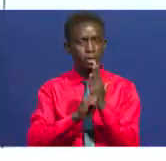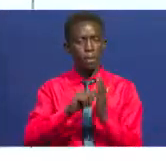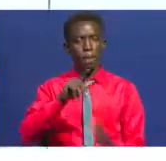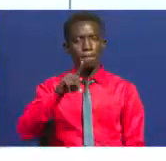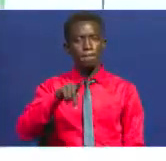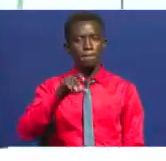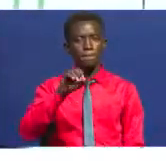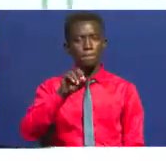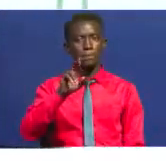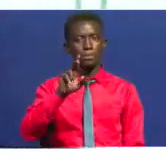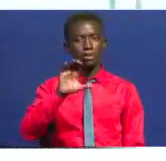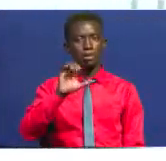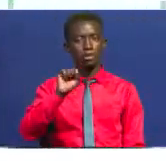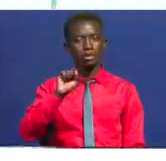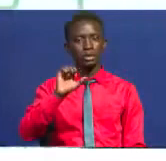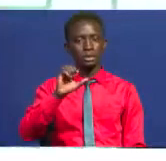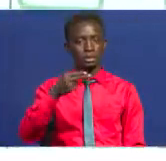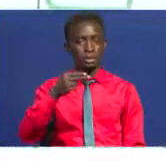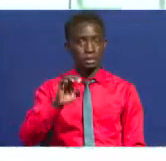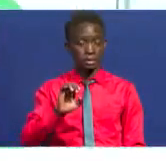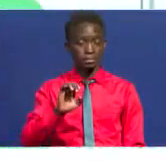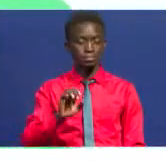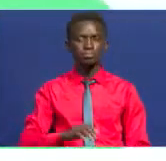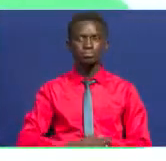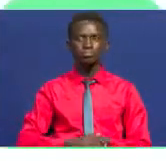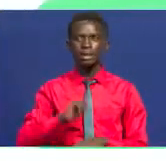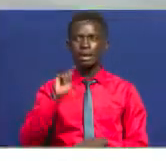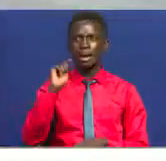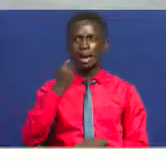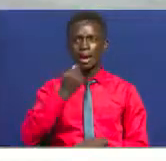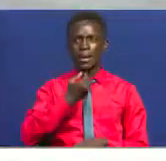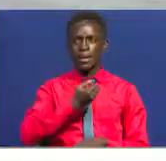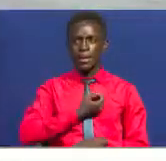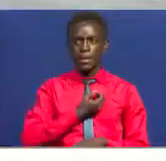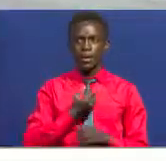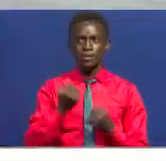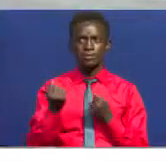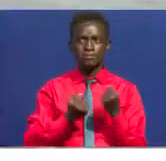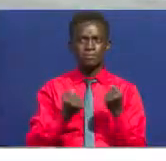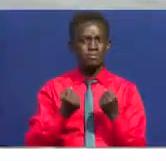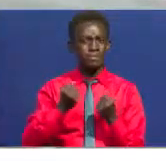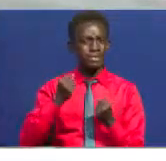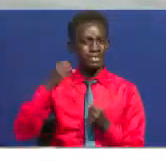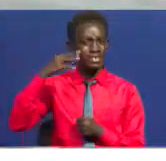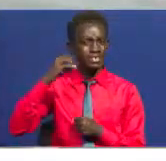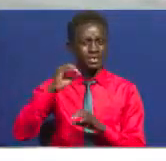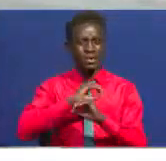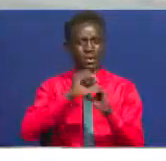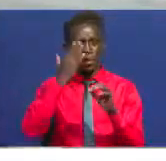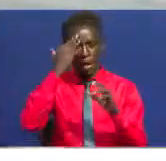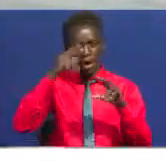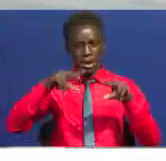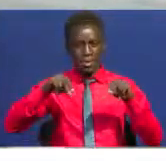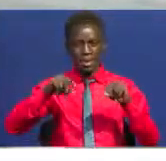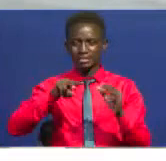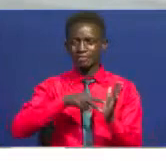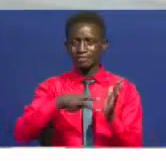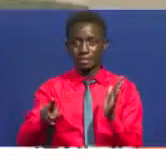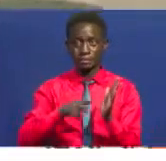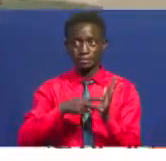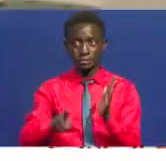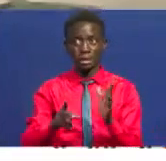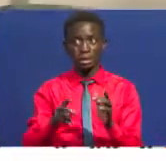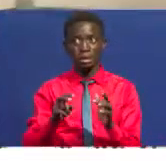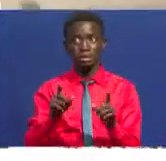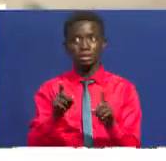With many Kenyans having doubts towards owning hybrid cars due to perceived prone to battery failure, there is hope for hybrid cars, with young